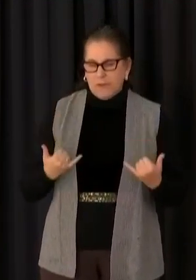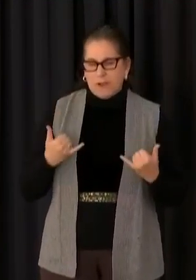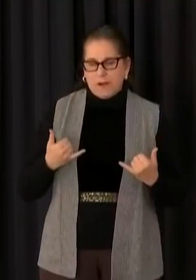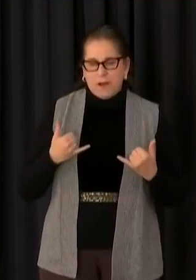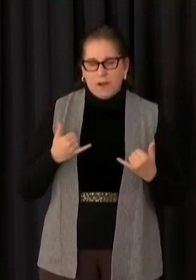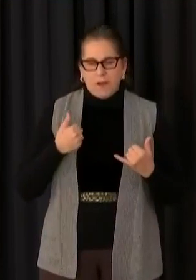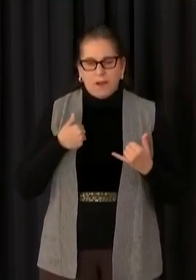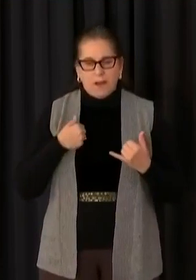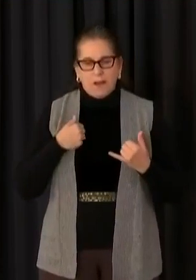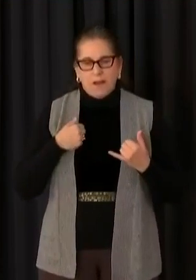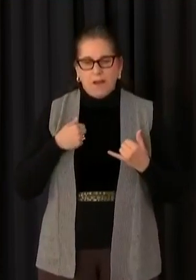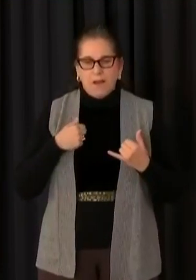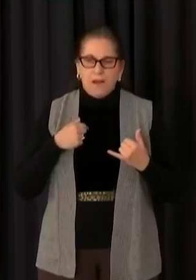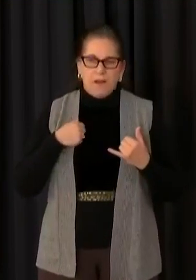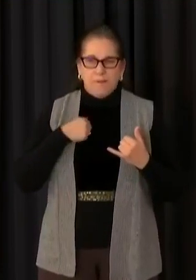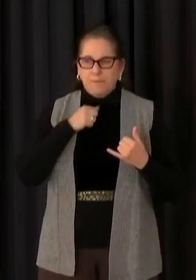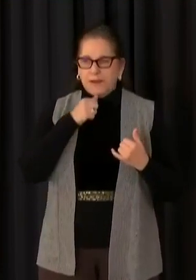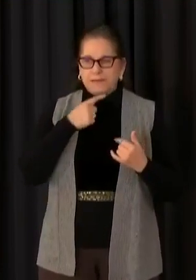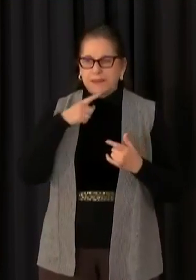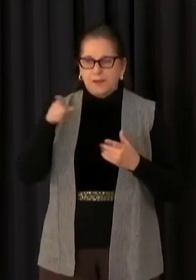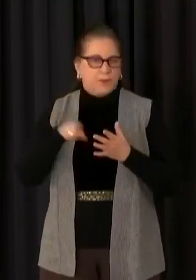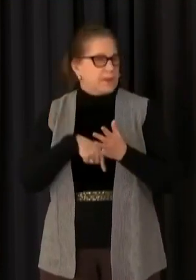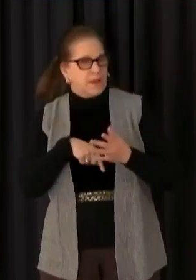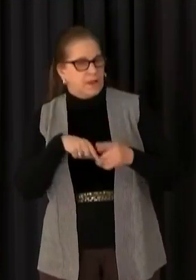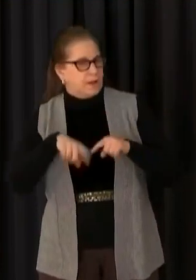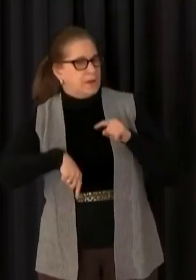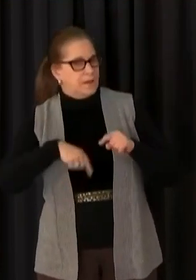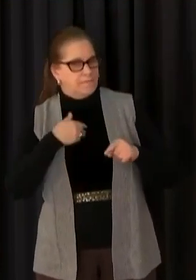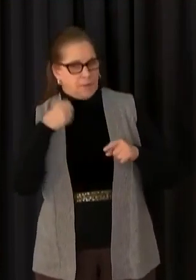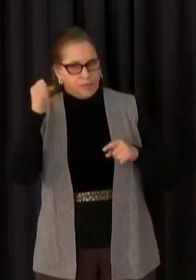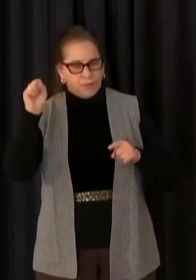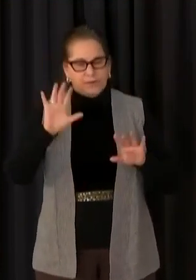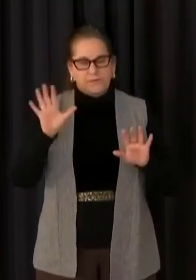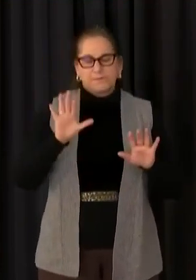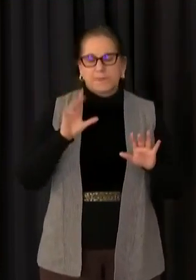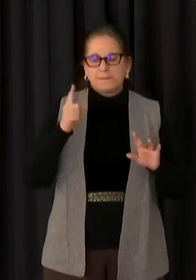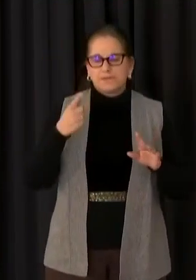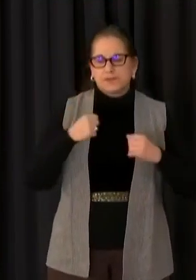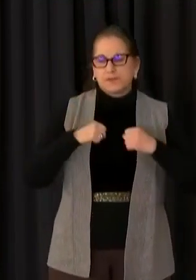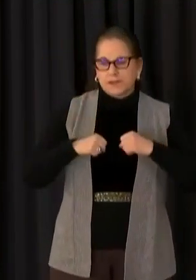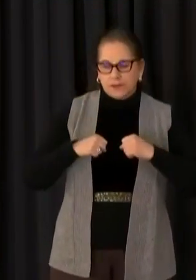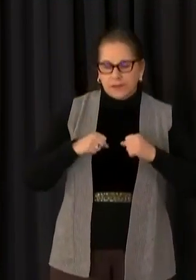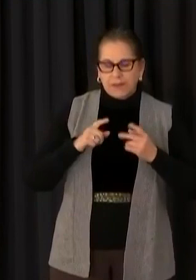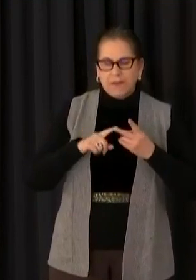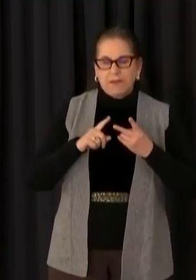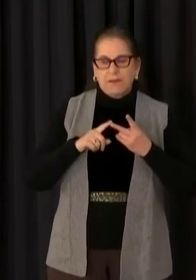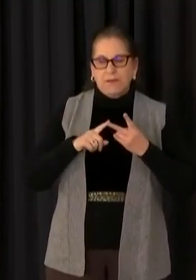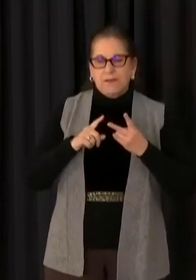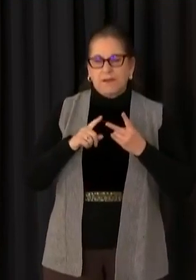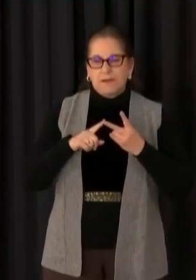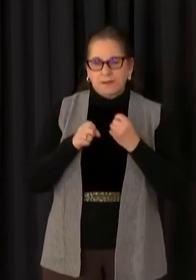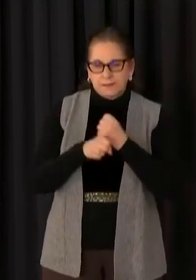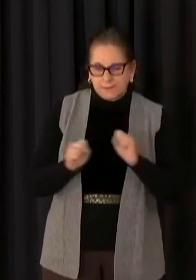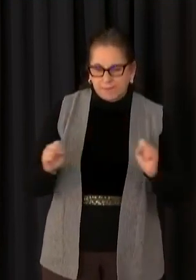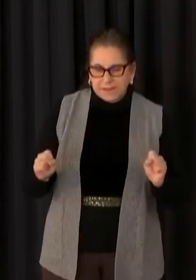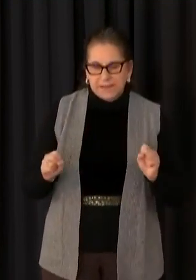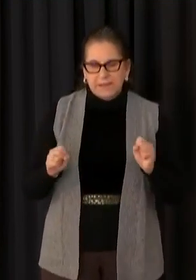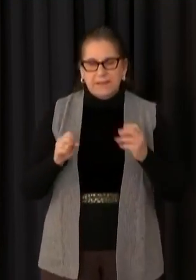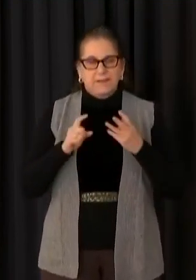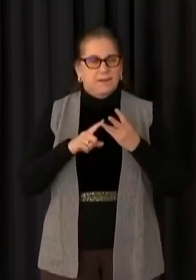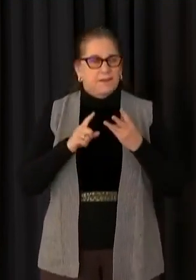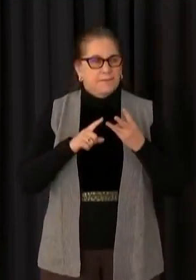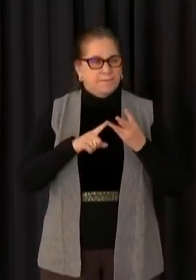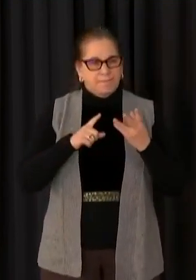as if I issued permits for protests throughout the summer. We never did. But we